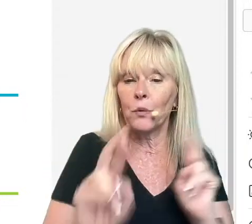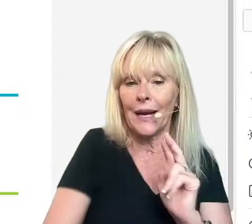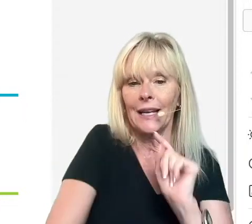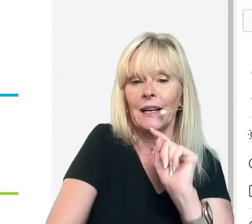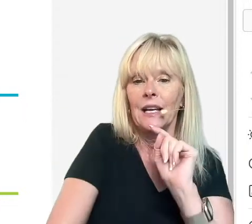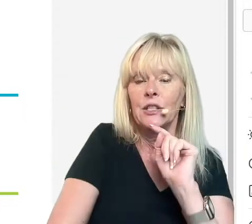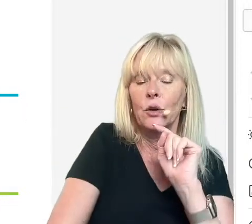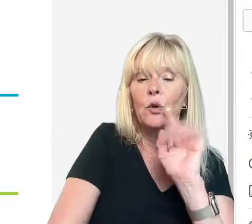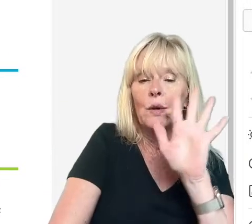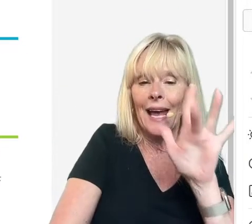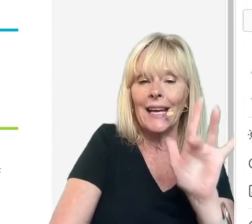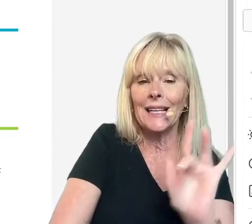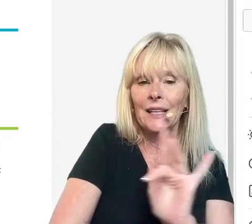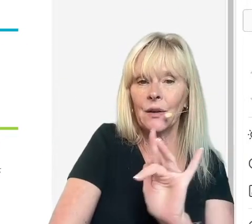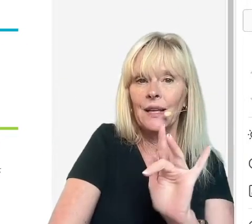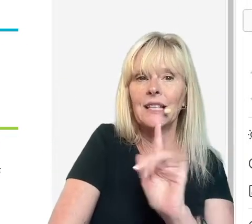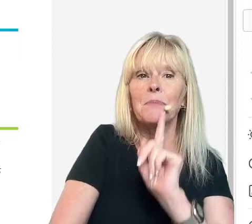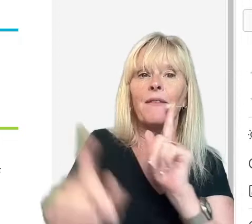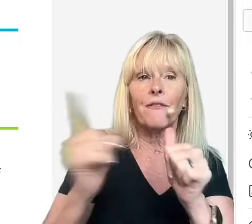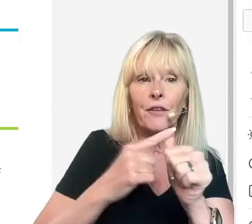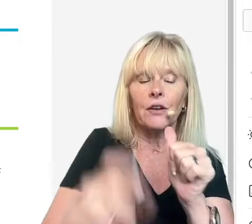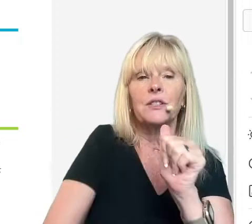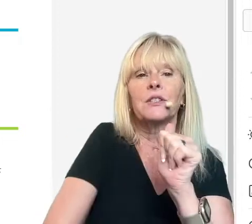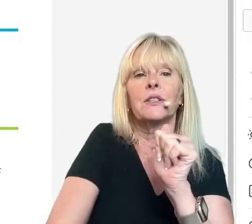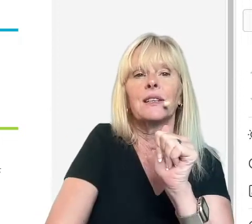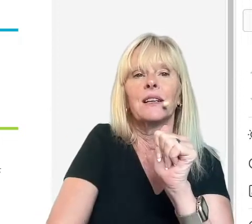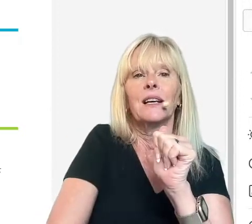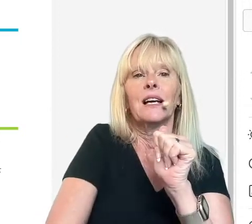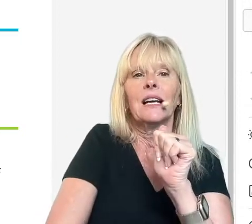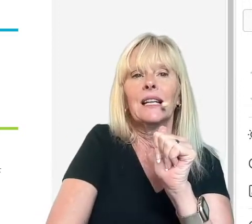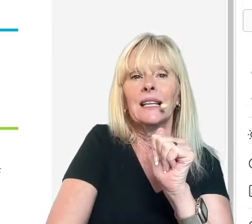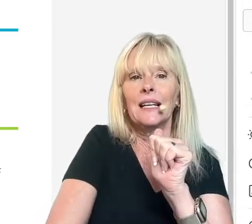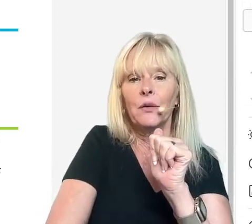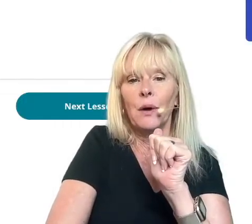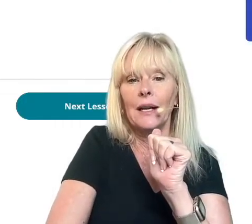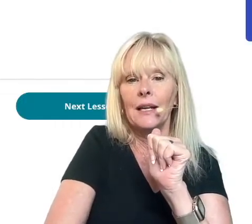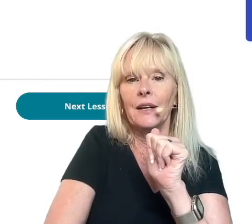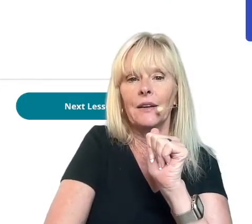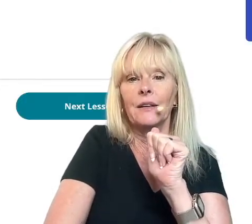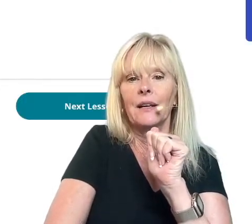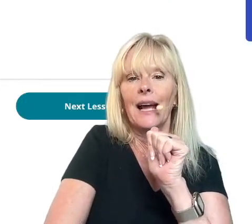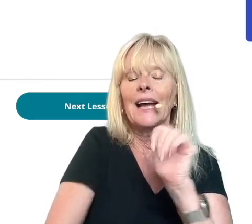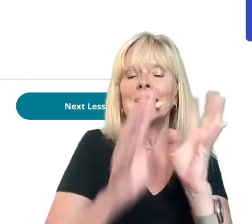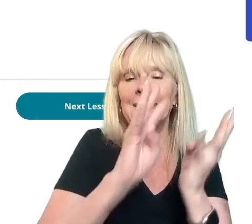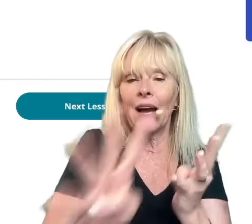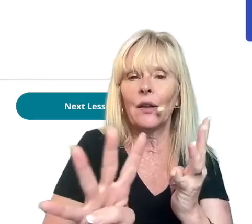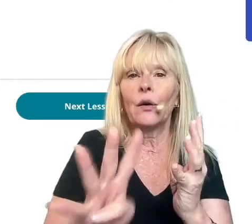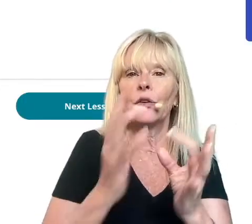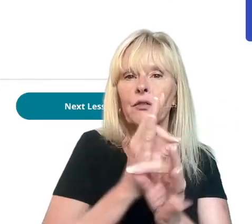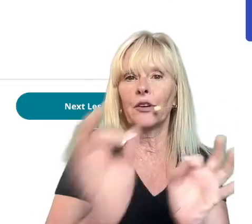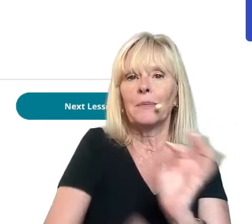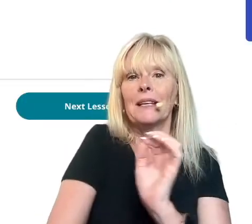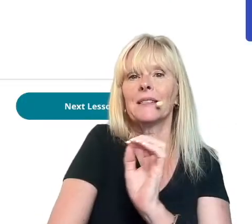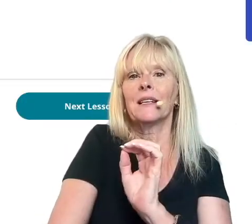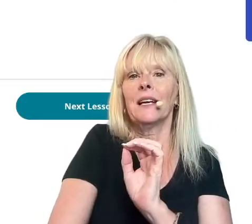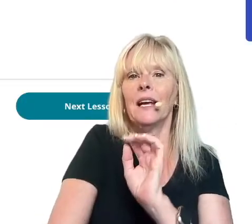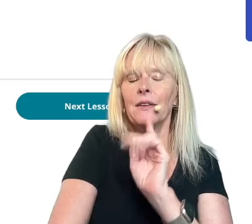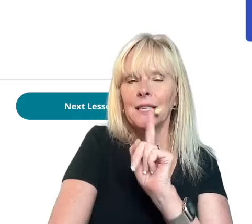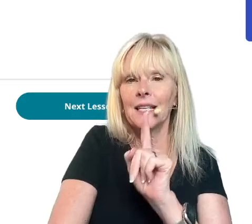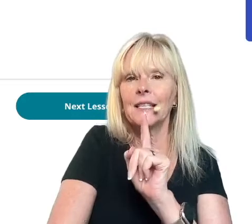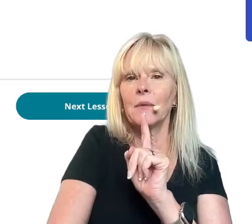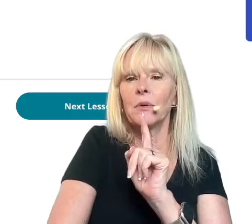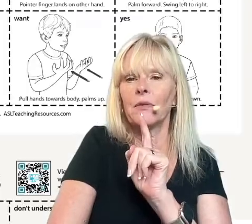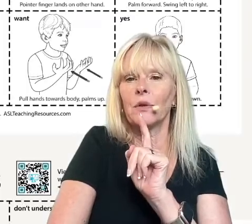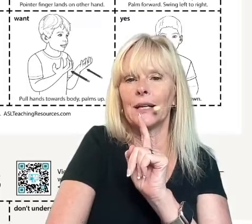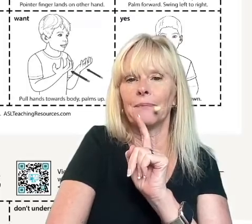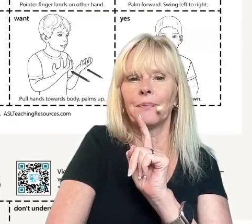to be ready. So you can click on these, but first click right here and download your freebies. Here's